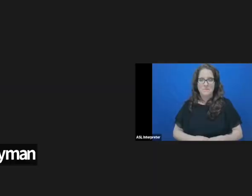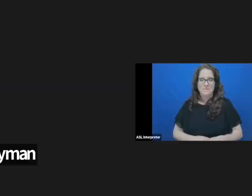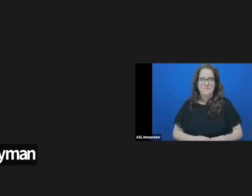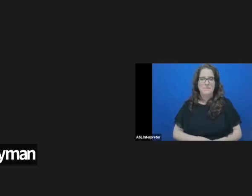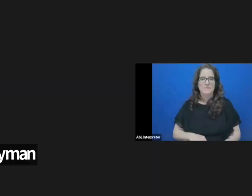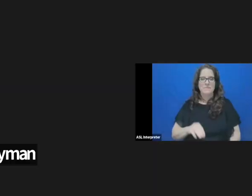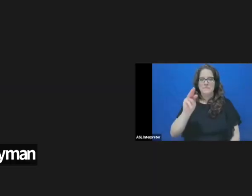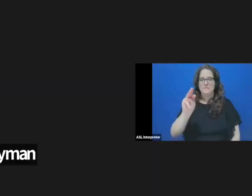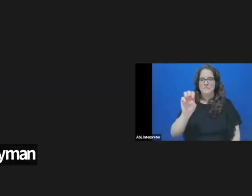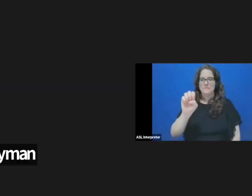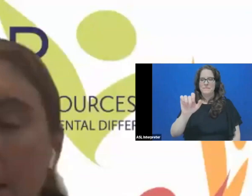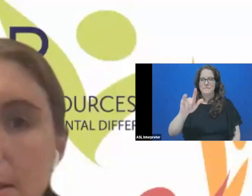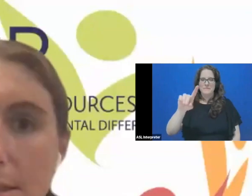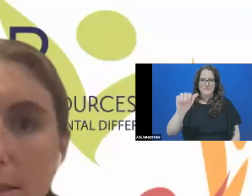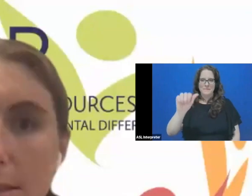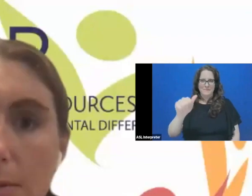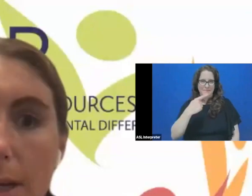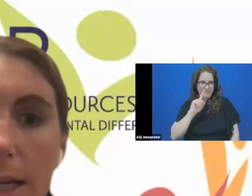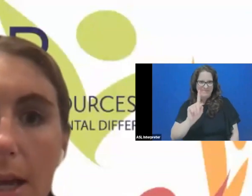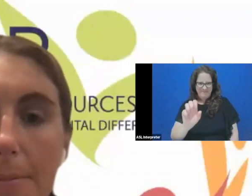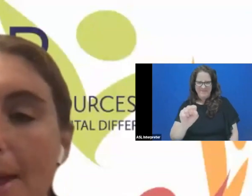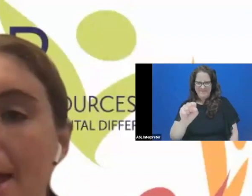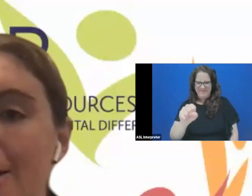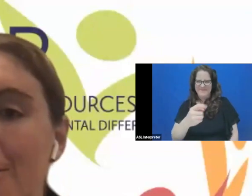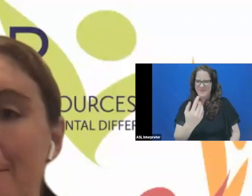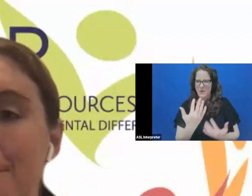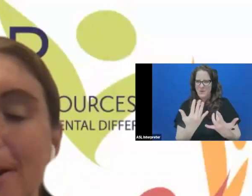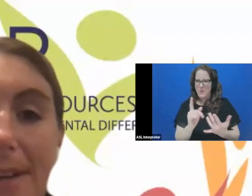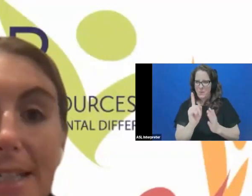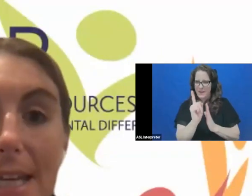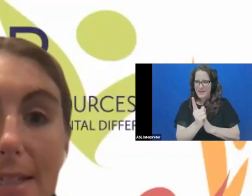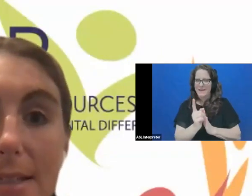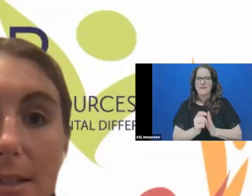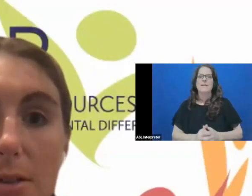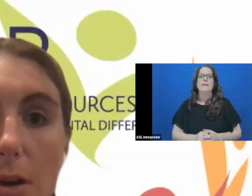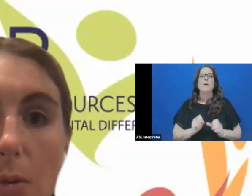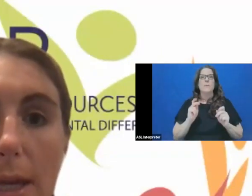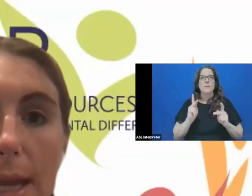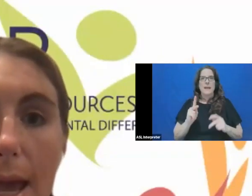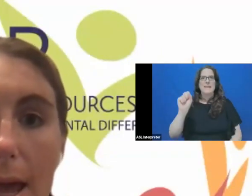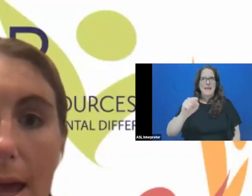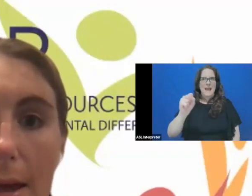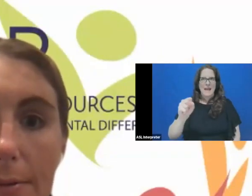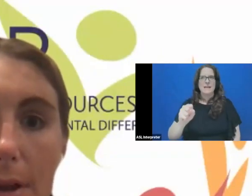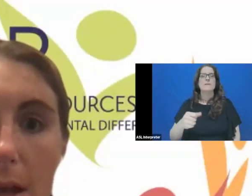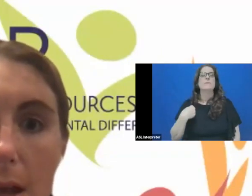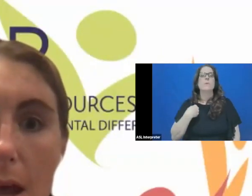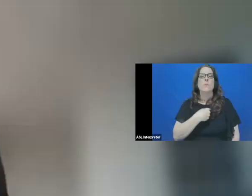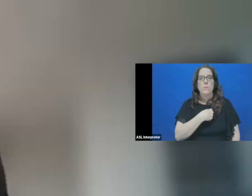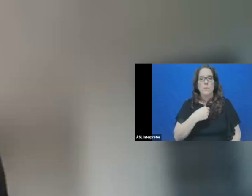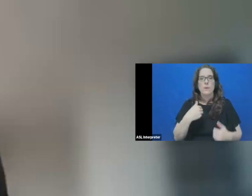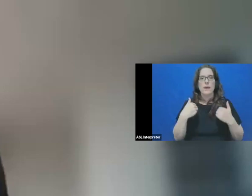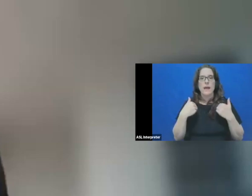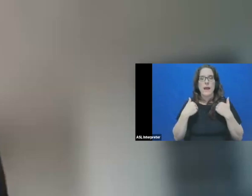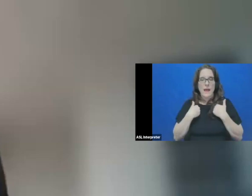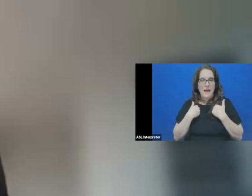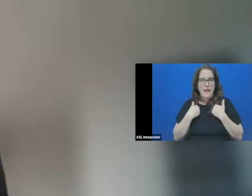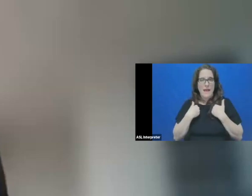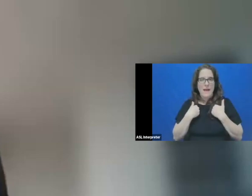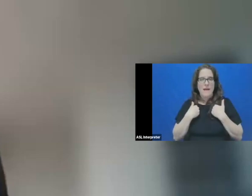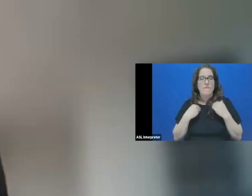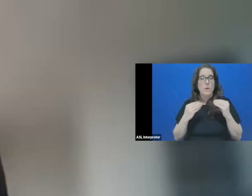Yes, hold on one second when I come back. Okay, perfect. Yes, so we have